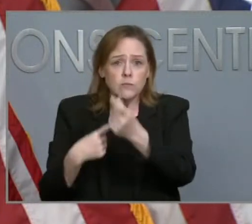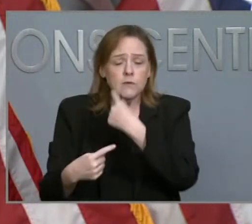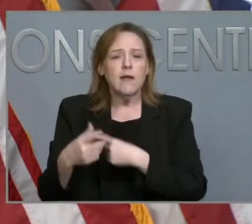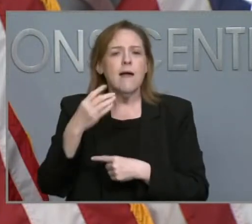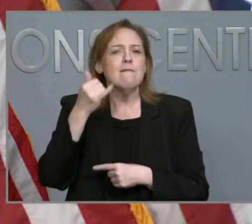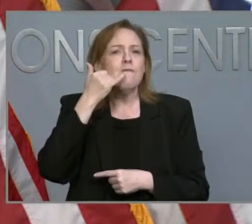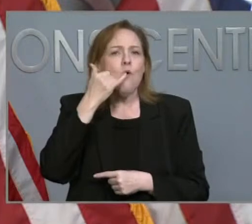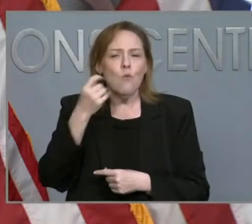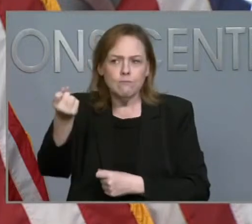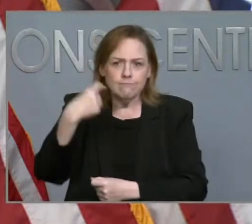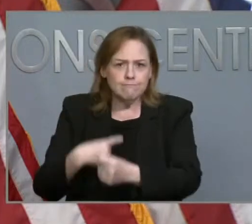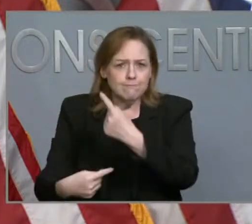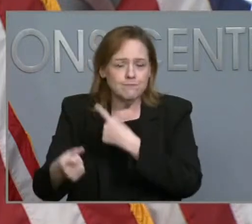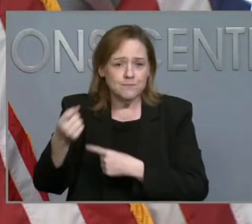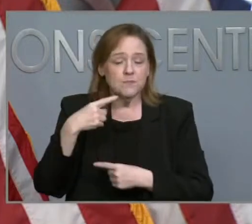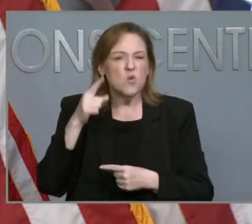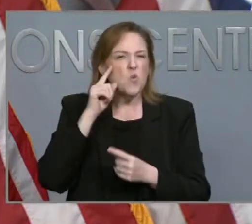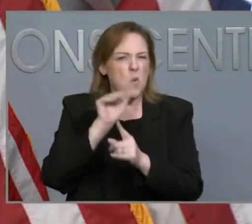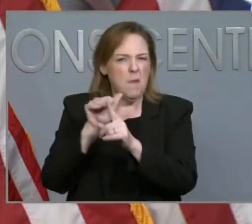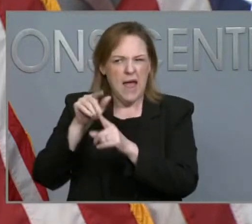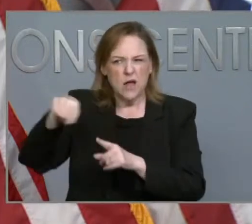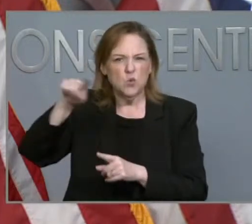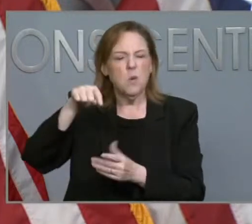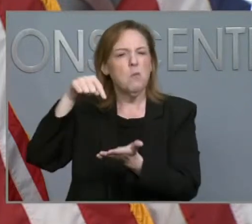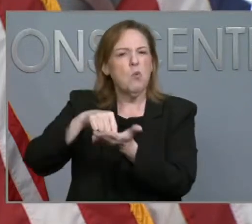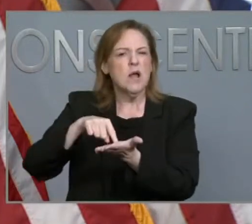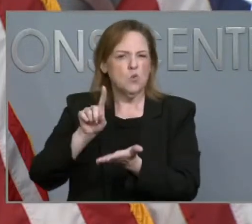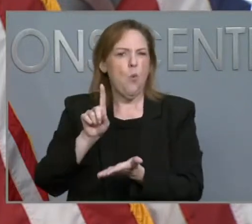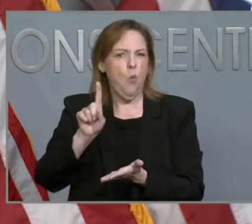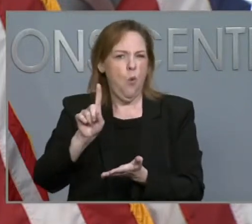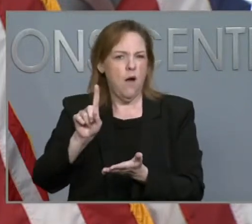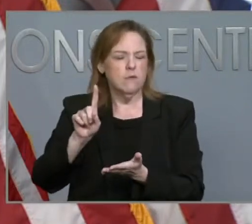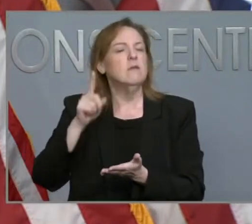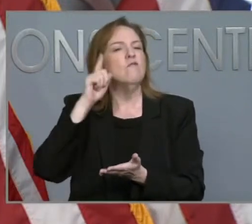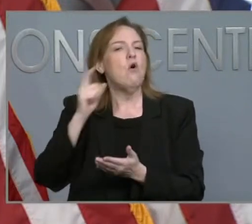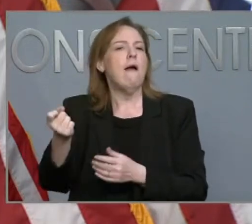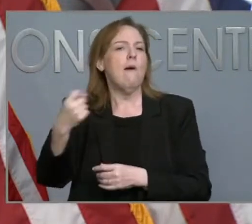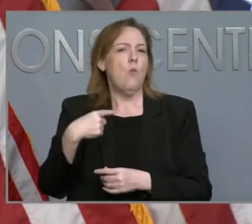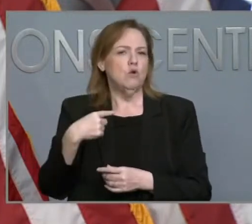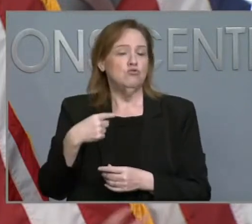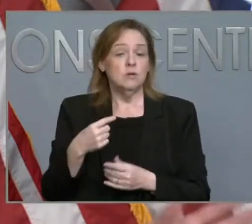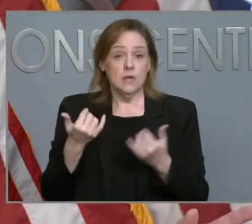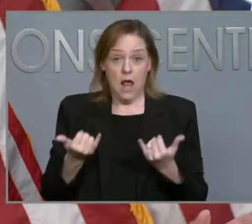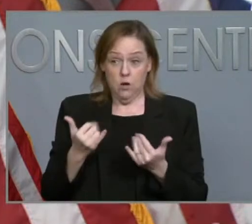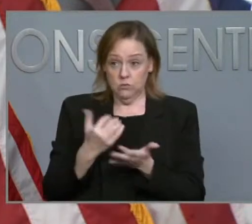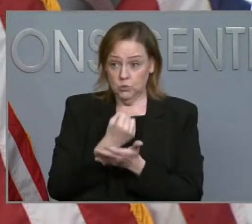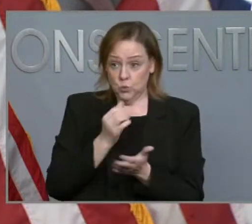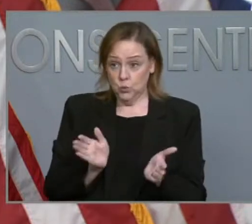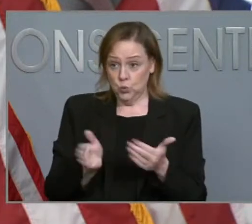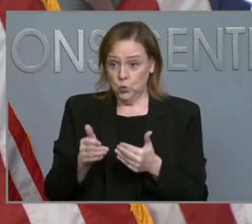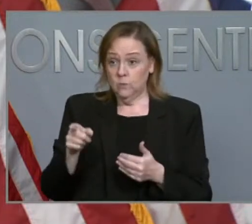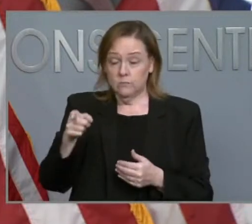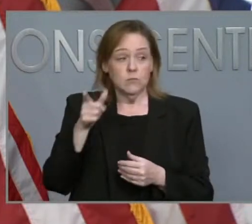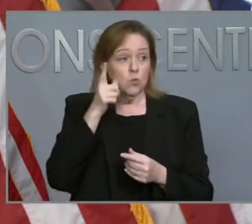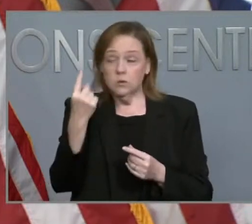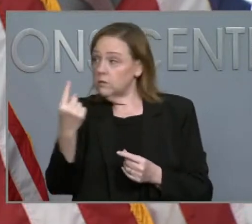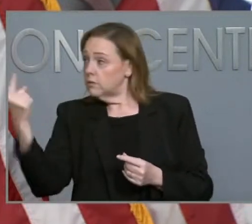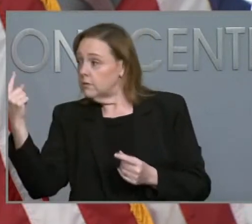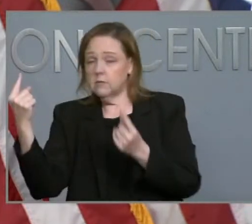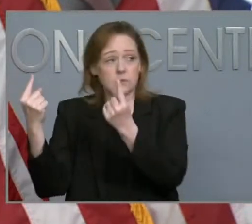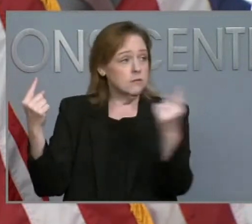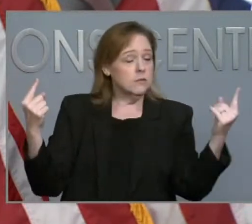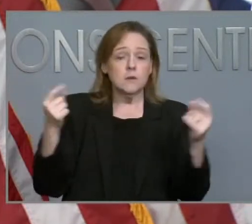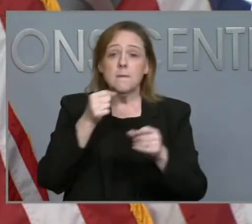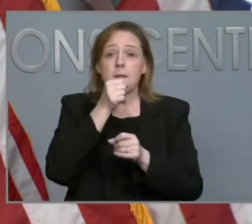are using the phone or online system to press 1 when they do ask their questions. So is there anyone in the room? You'll go to one of the mics, if you would,